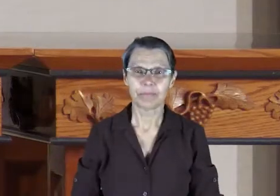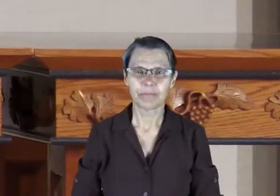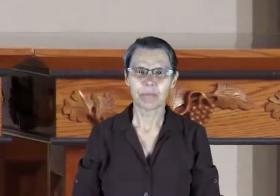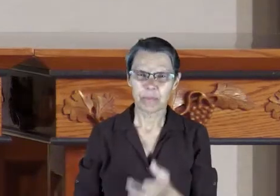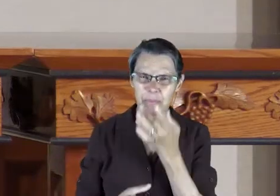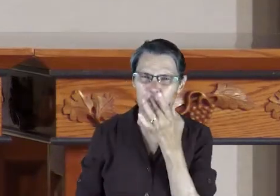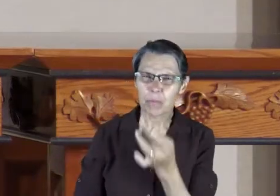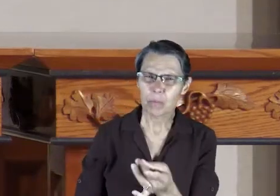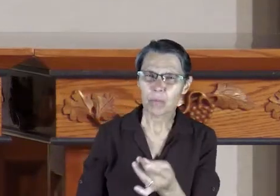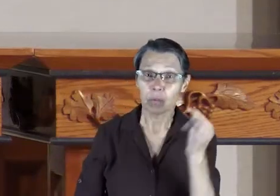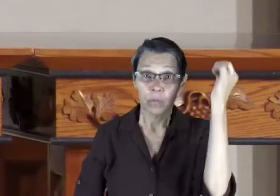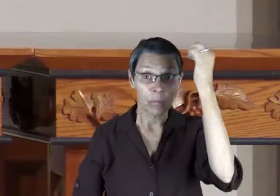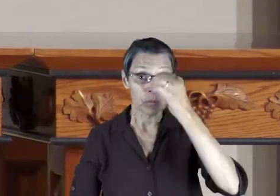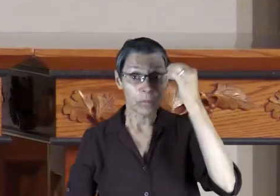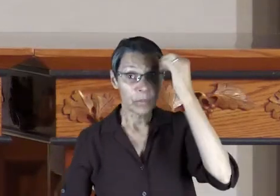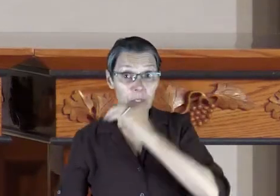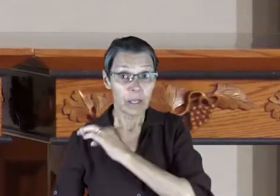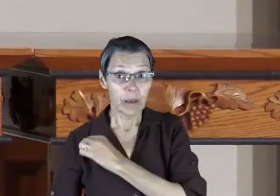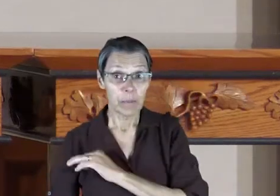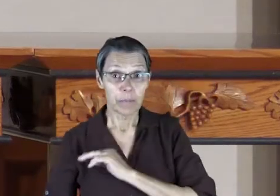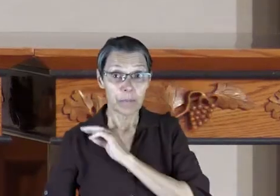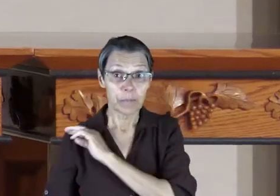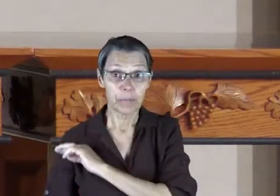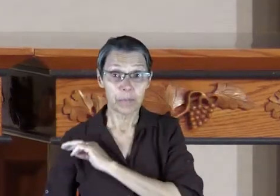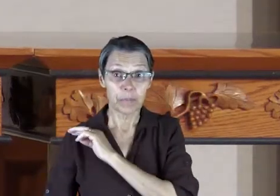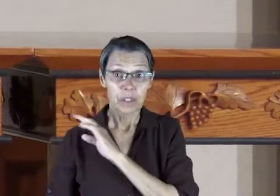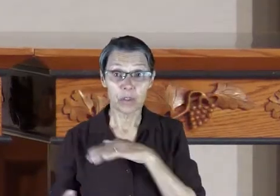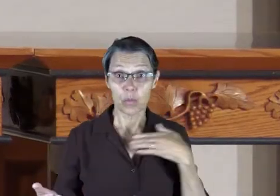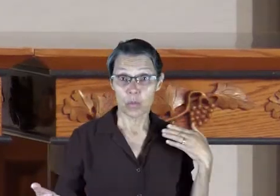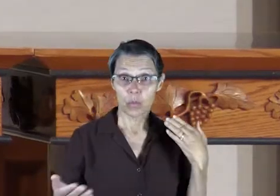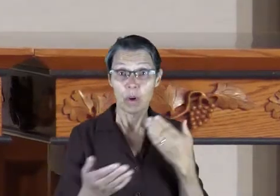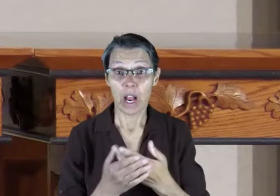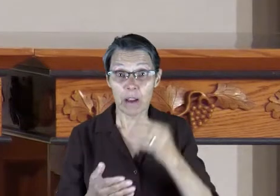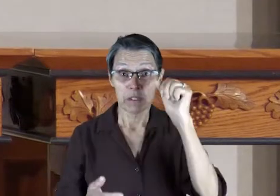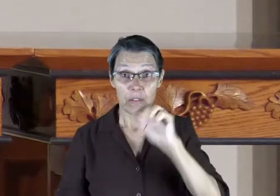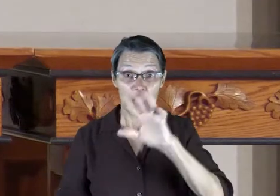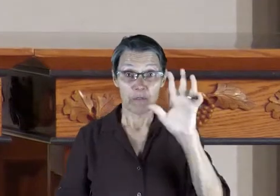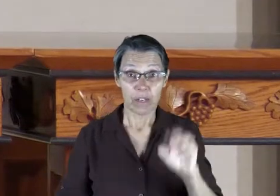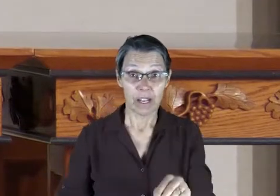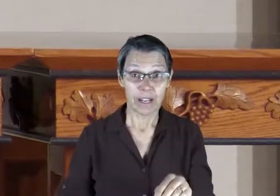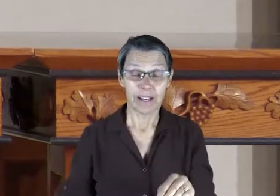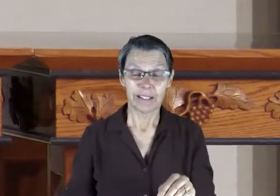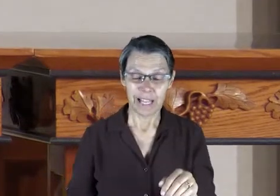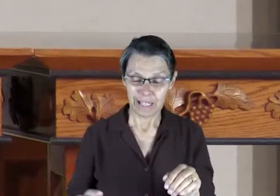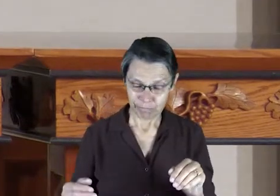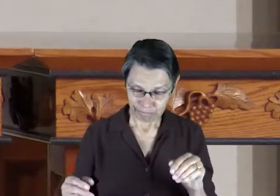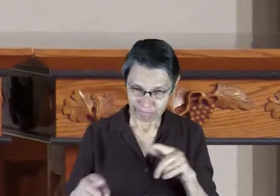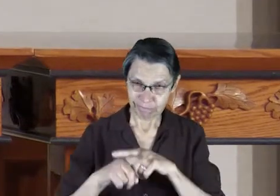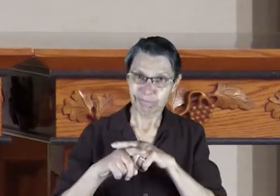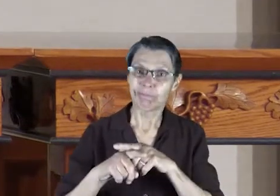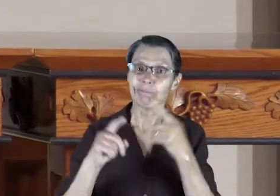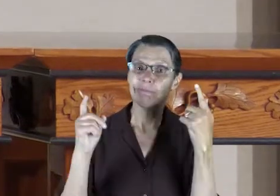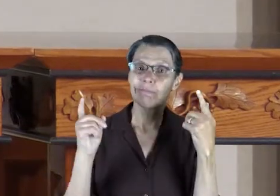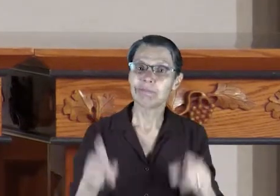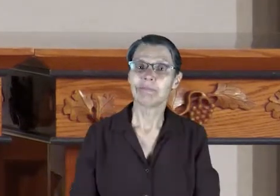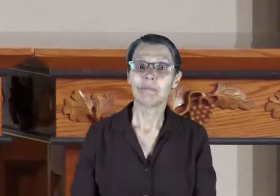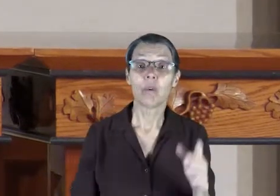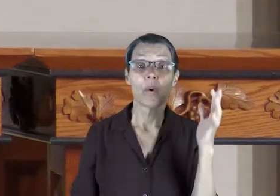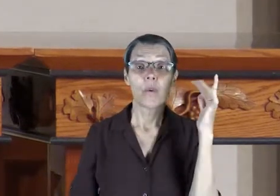they faced a theological conundrum of sorts. Because you see, the African people believed